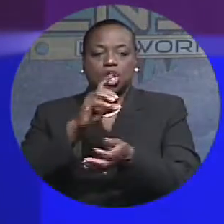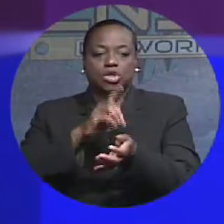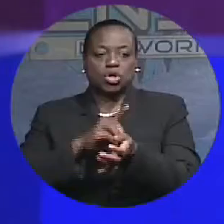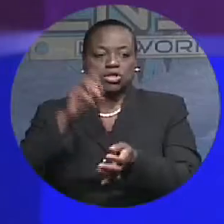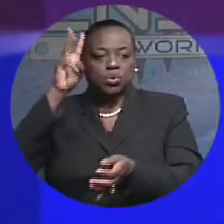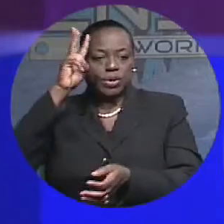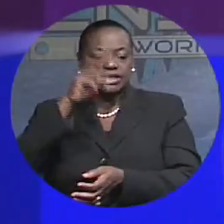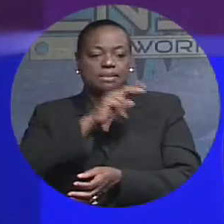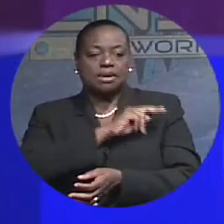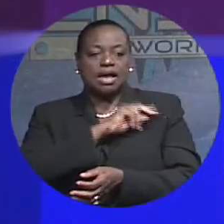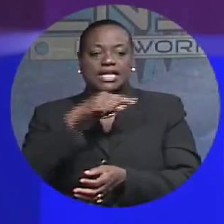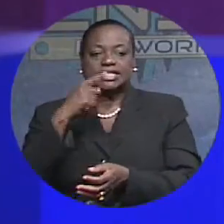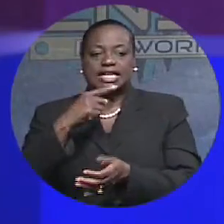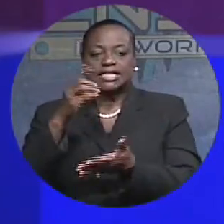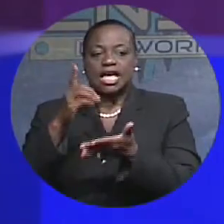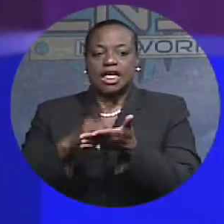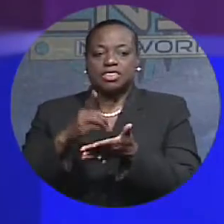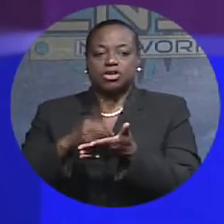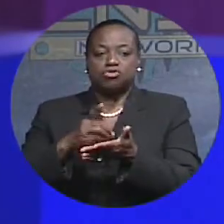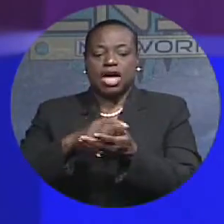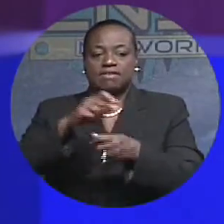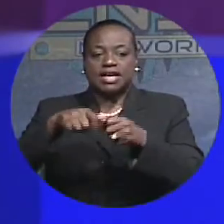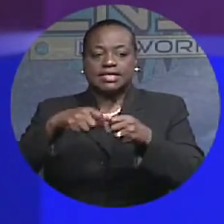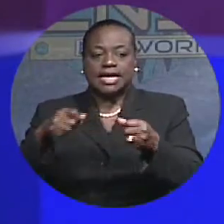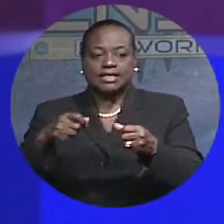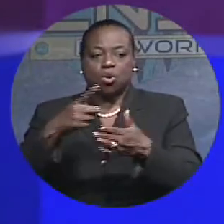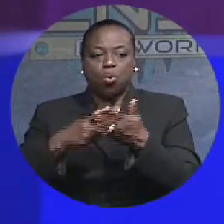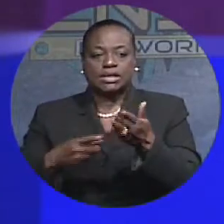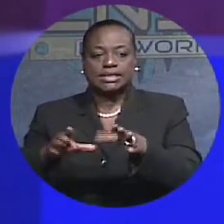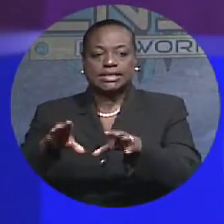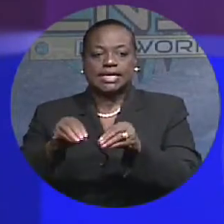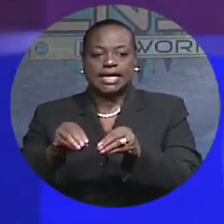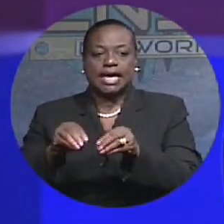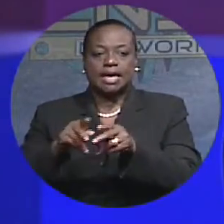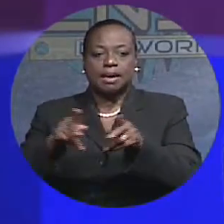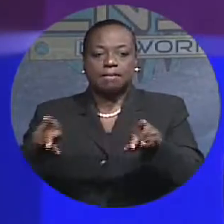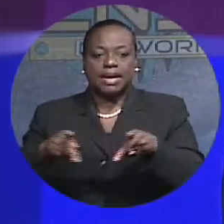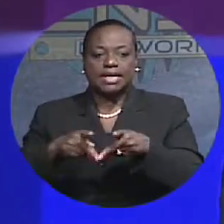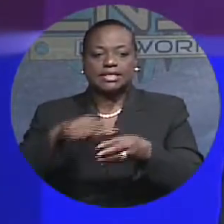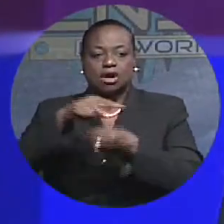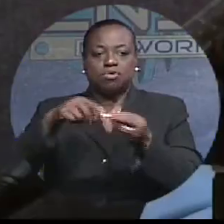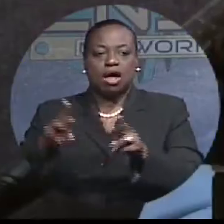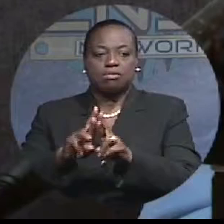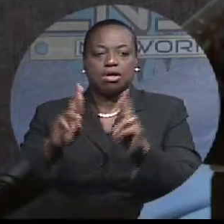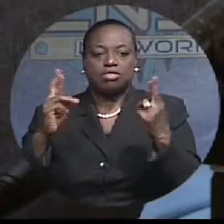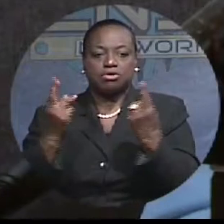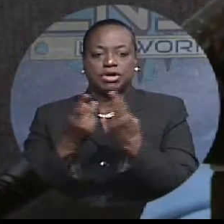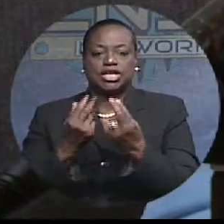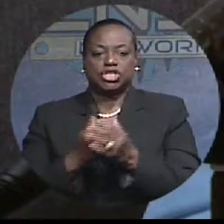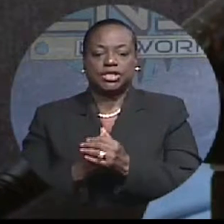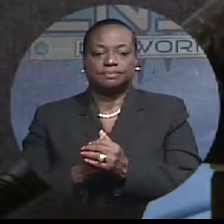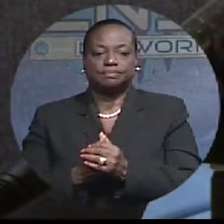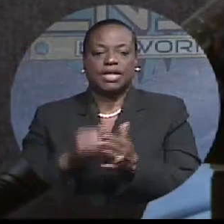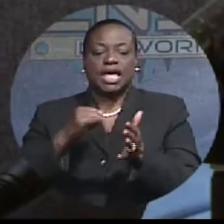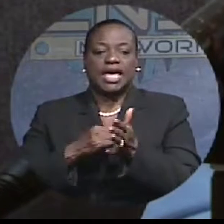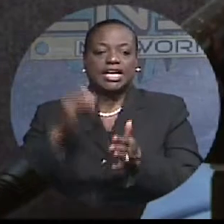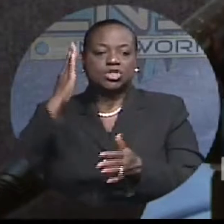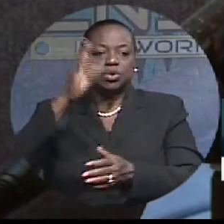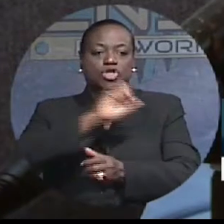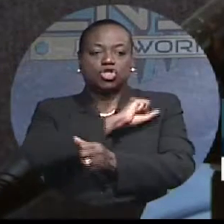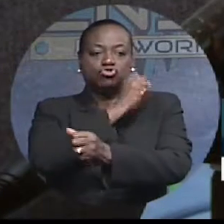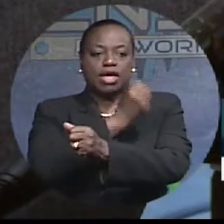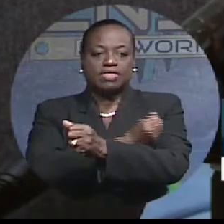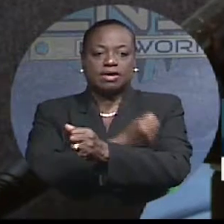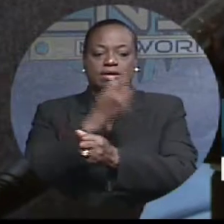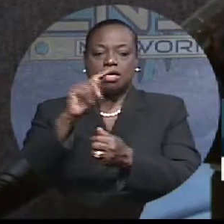said the draft legislation ties in with what is taking place regionally. It will certainly strengthen the work of